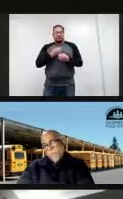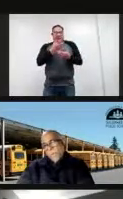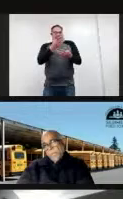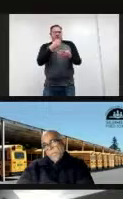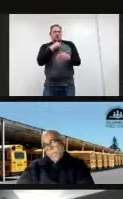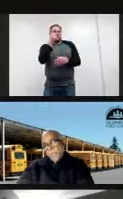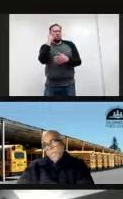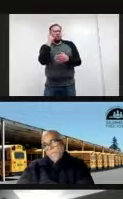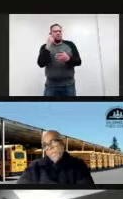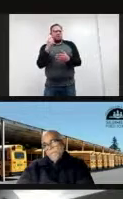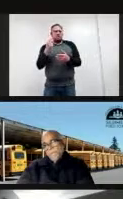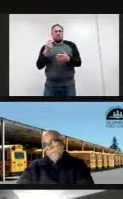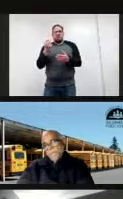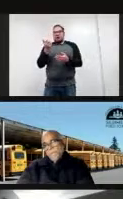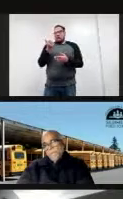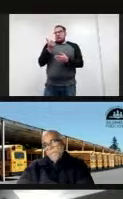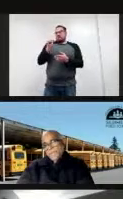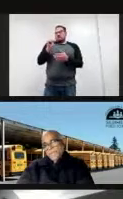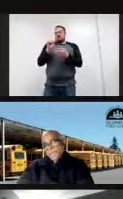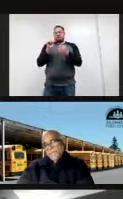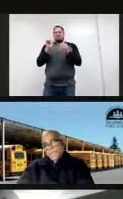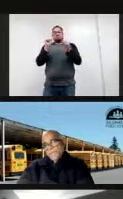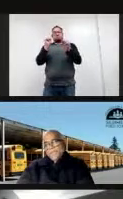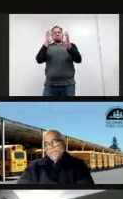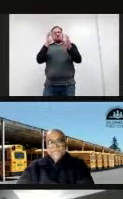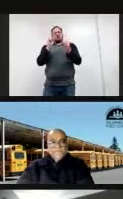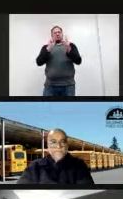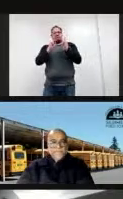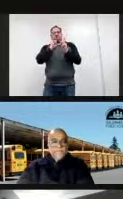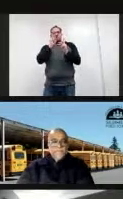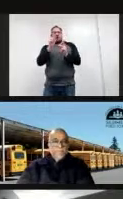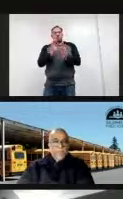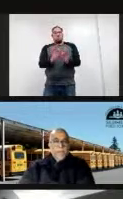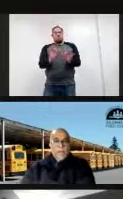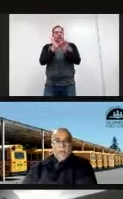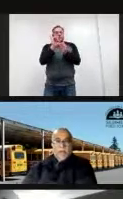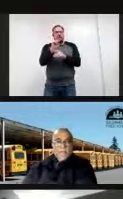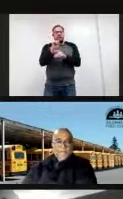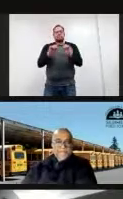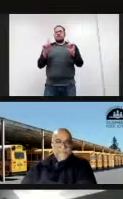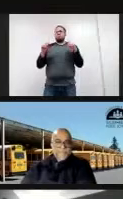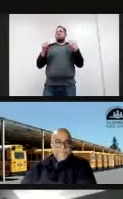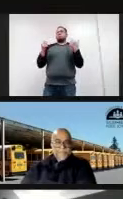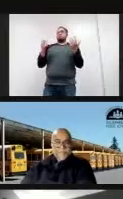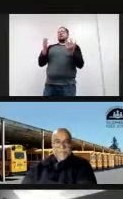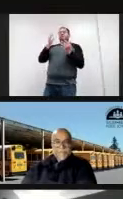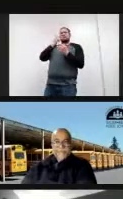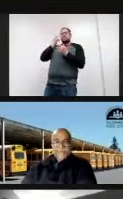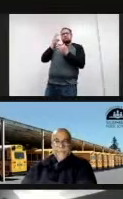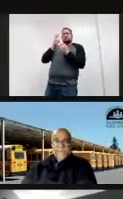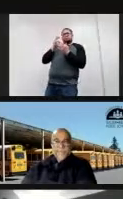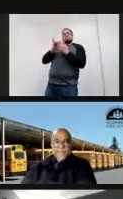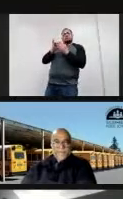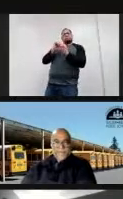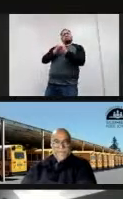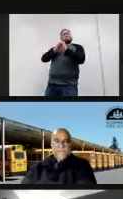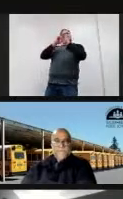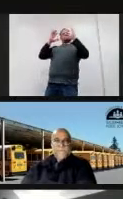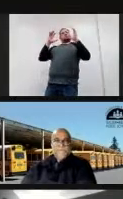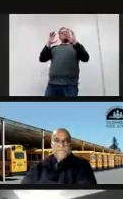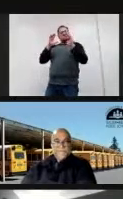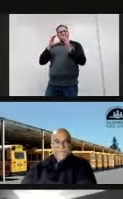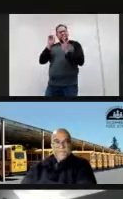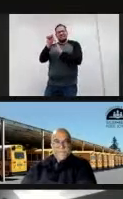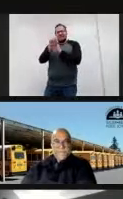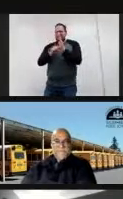think any of these amazing people aren't worth that amount. It's just thinking big picture, state budget, state school fund, all of